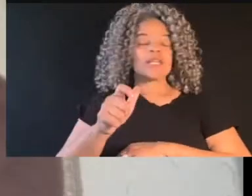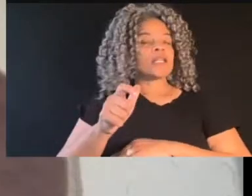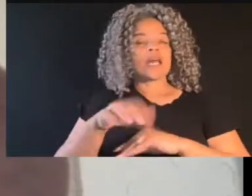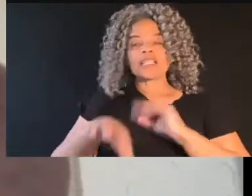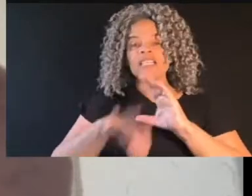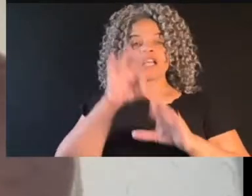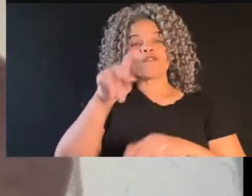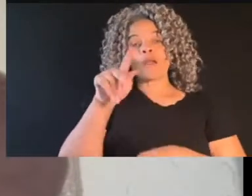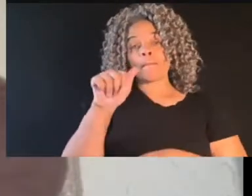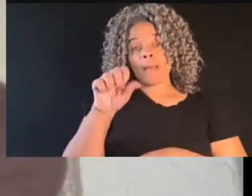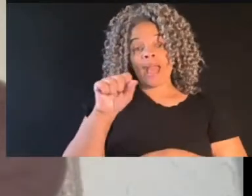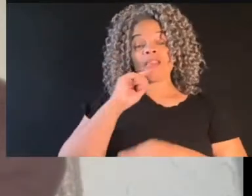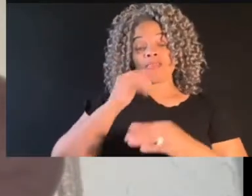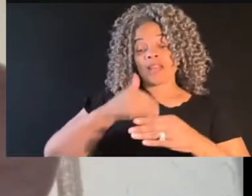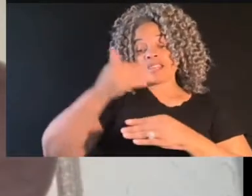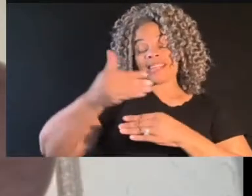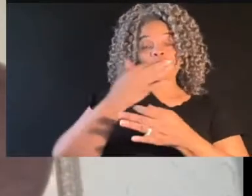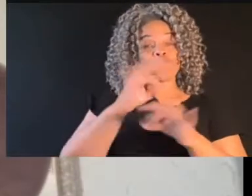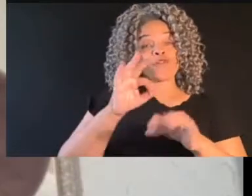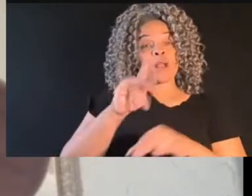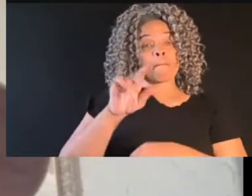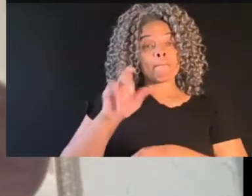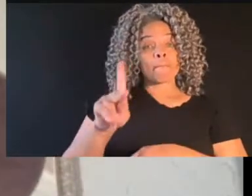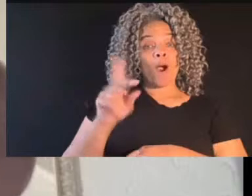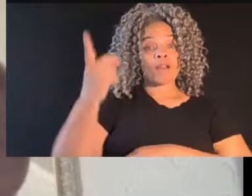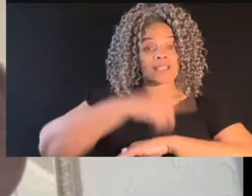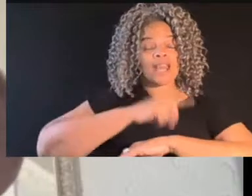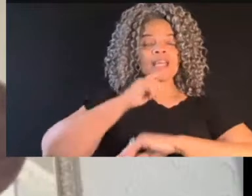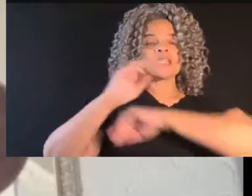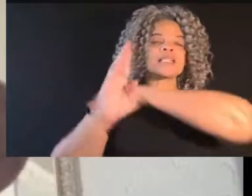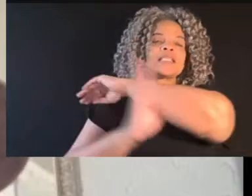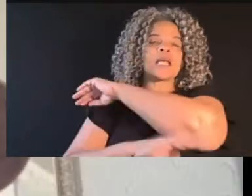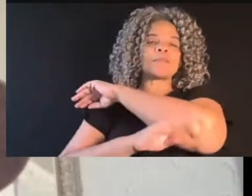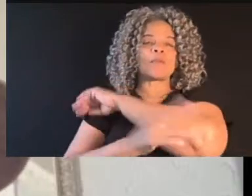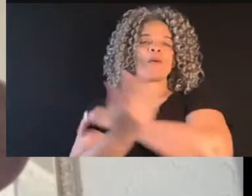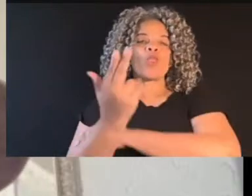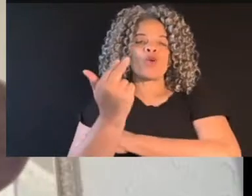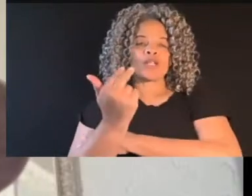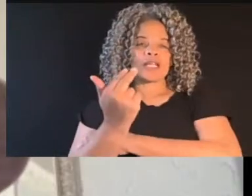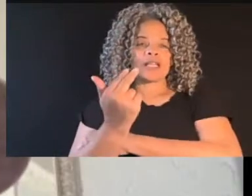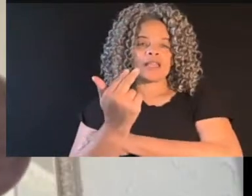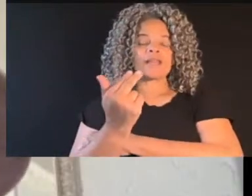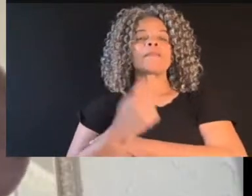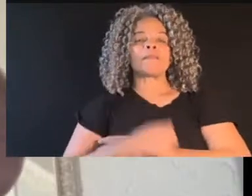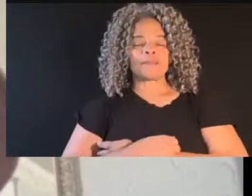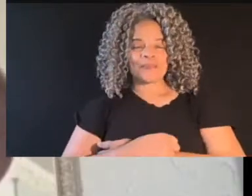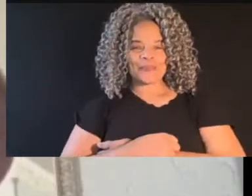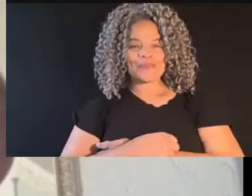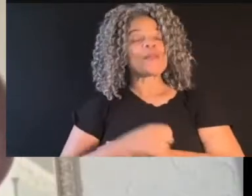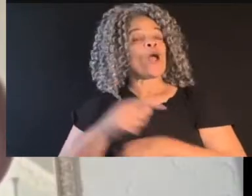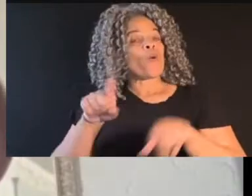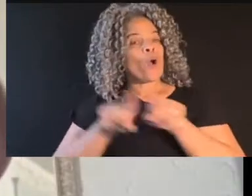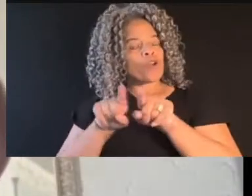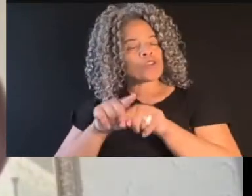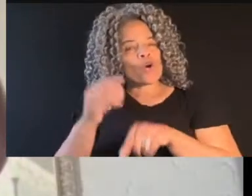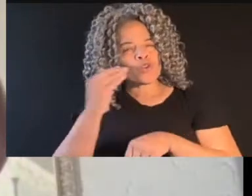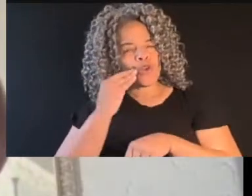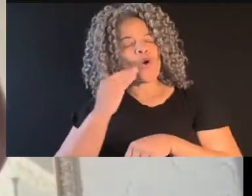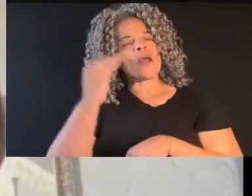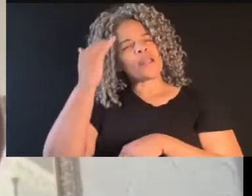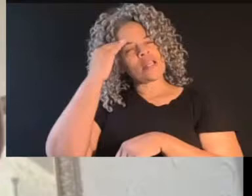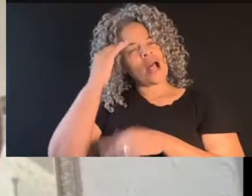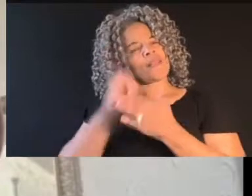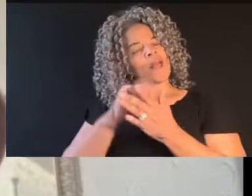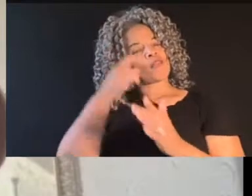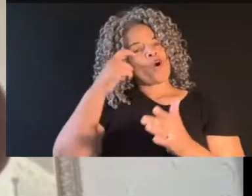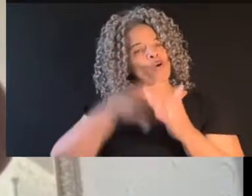Their next free park day is September 13th. We also know and acknowledge that the